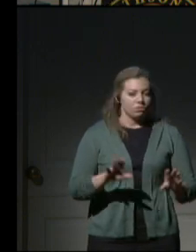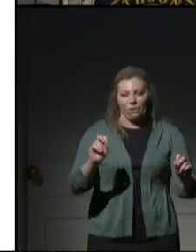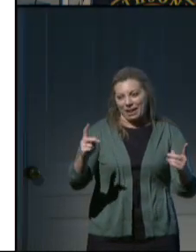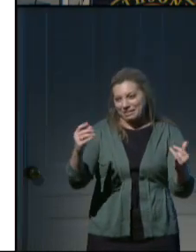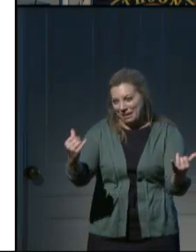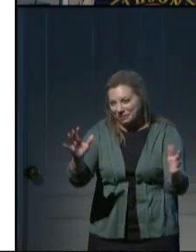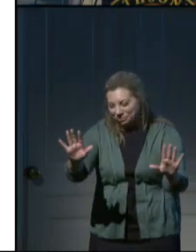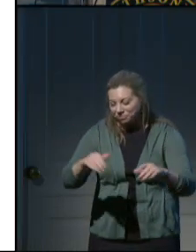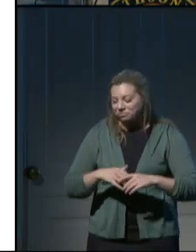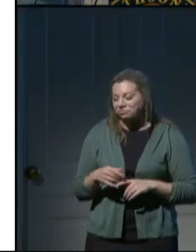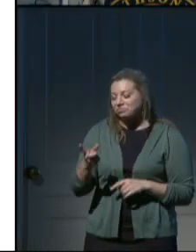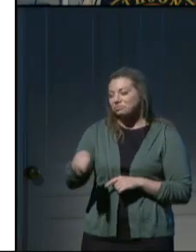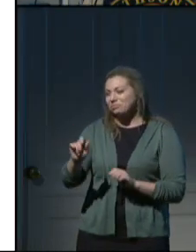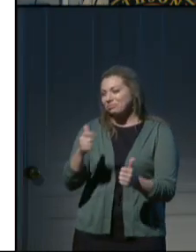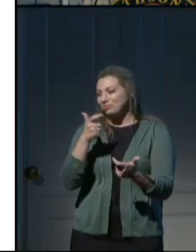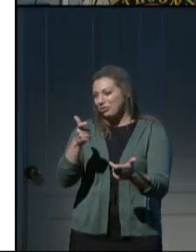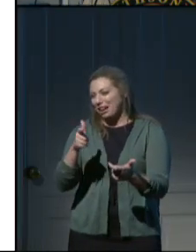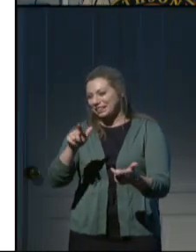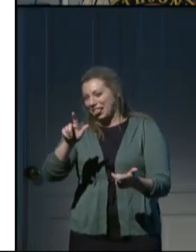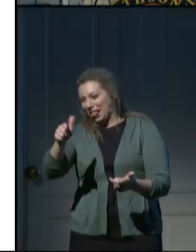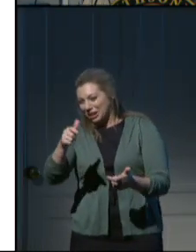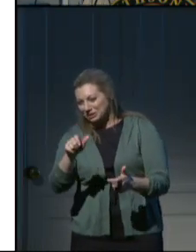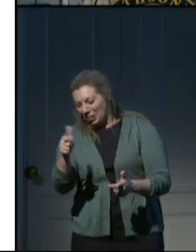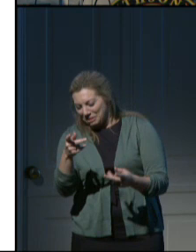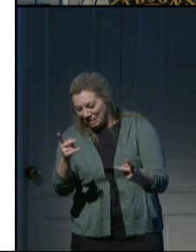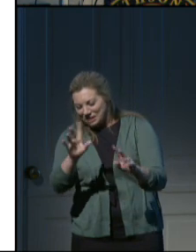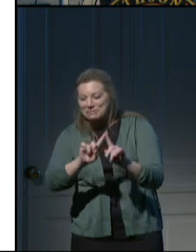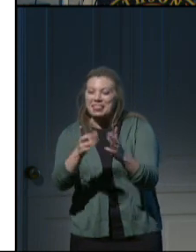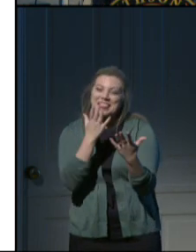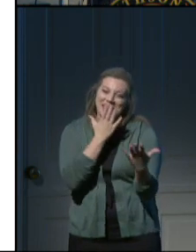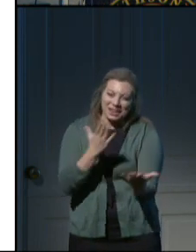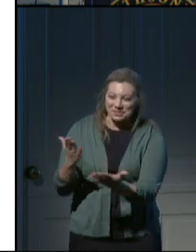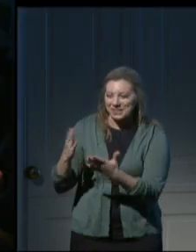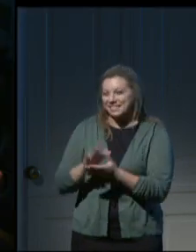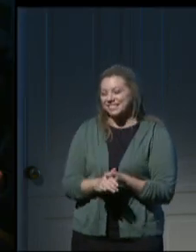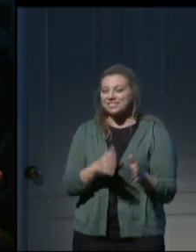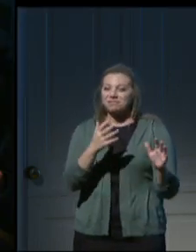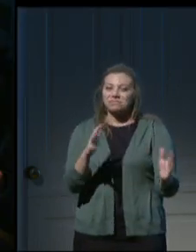Okay. You can watch the rest somewhere else, but thank you.